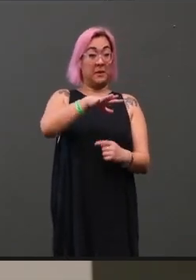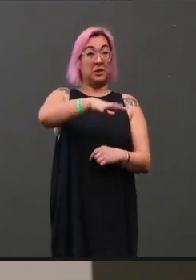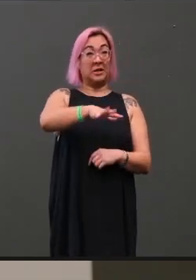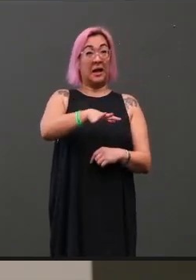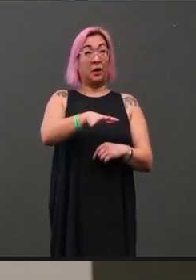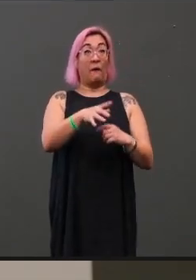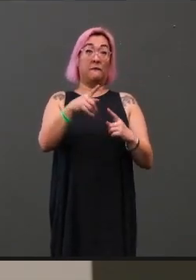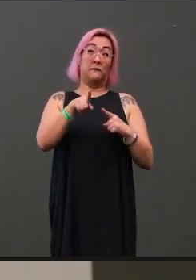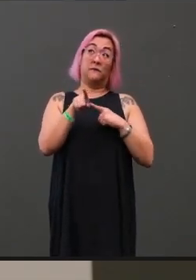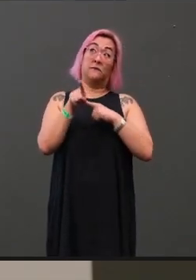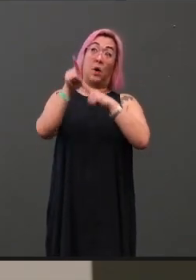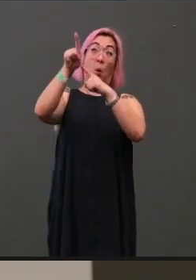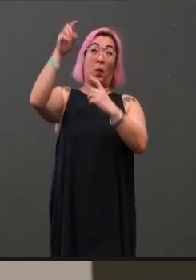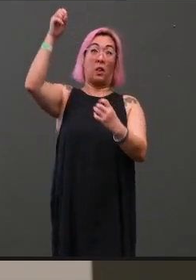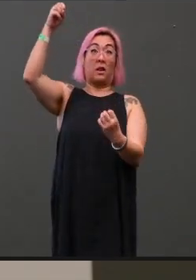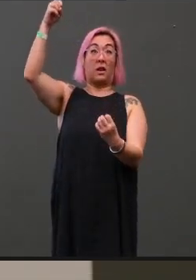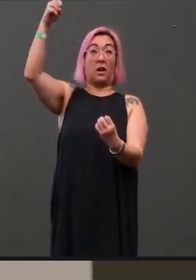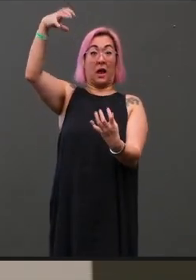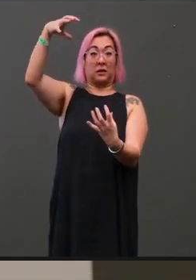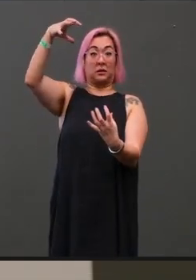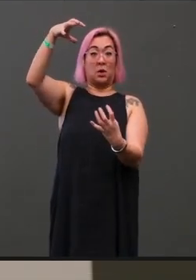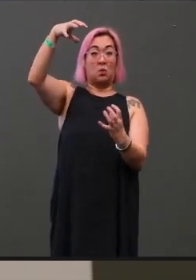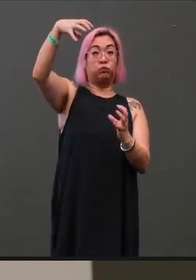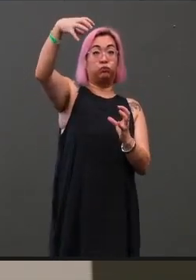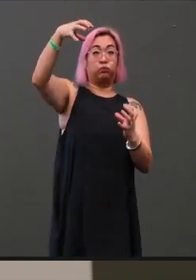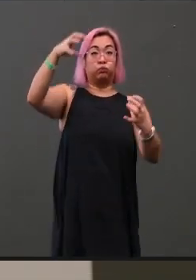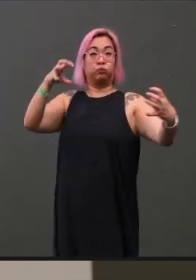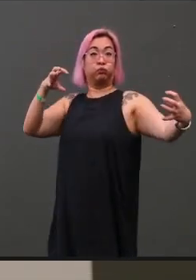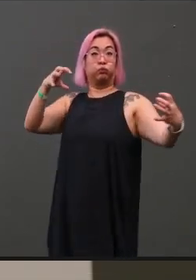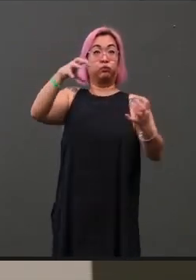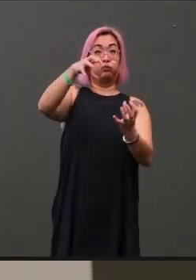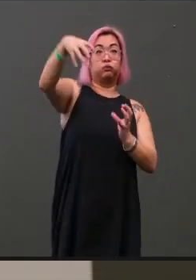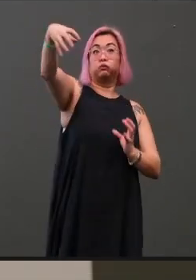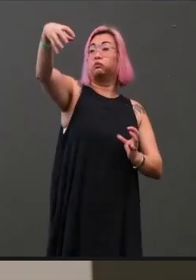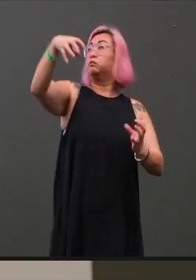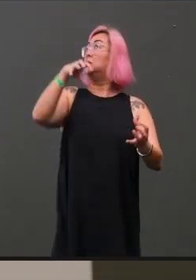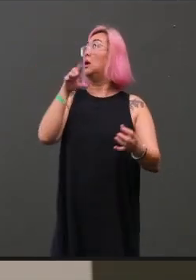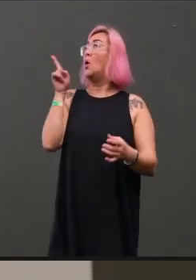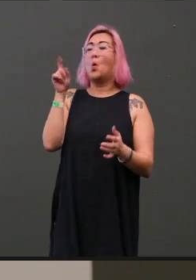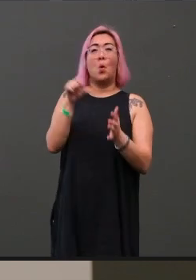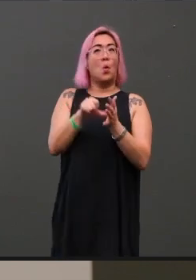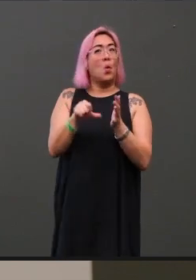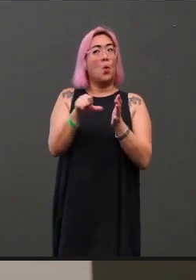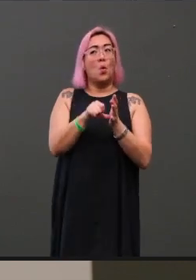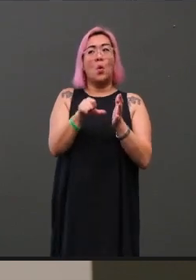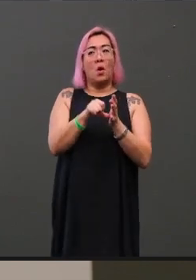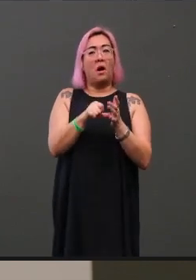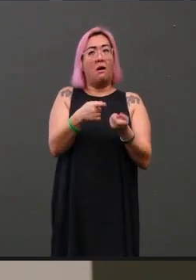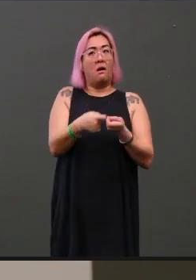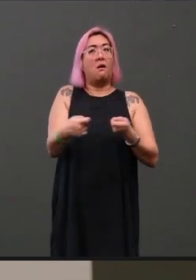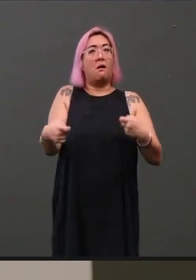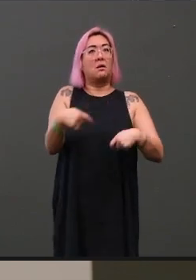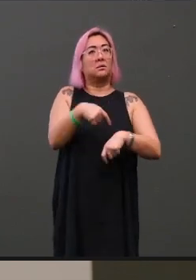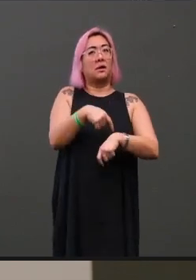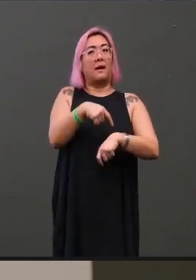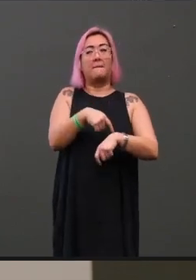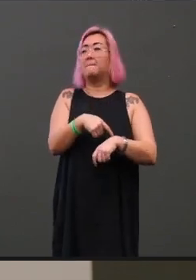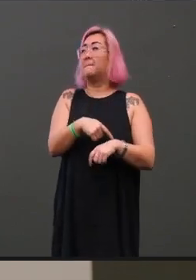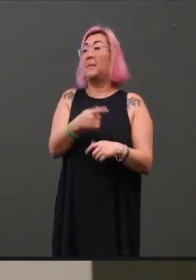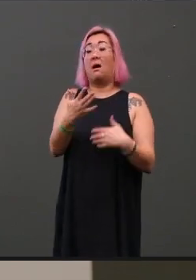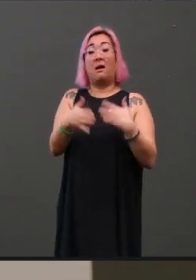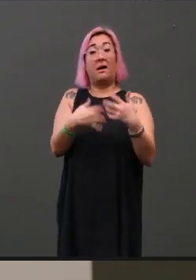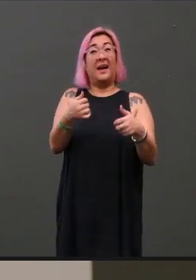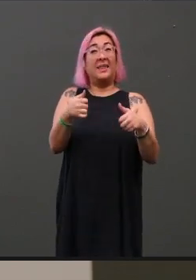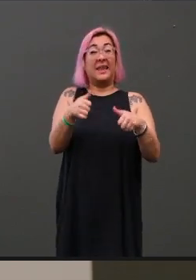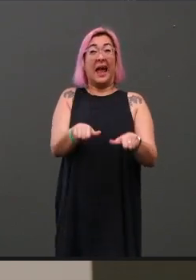in there. This was very tricky to implement and took quite a lot of time. And in the end, it didn't actually look that